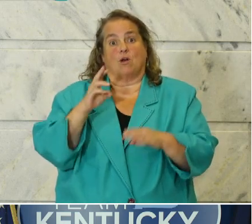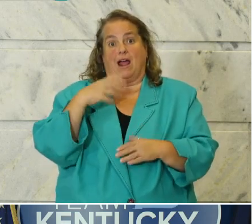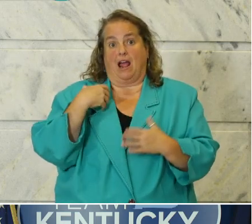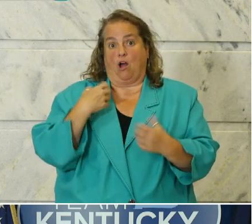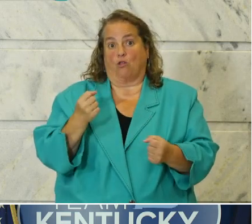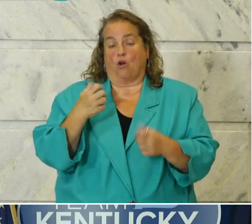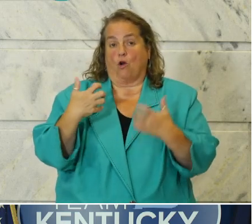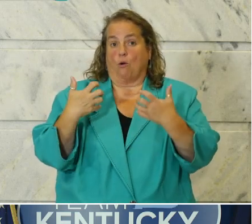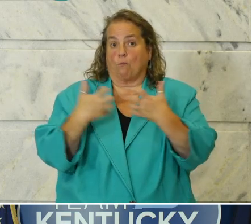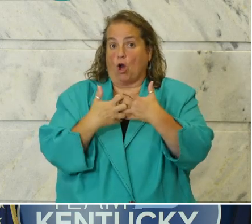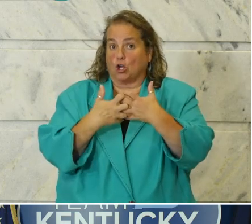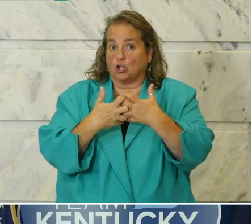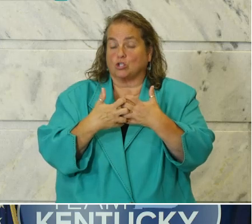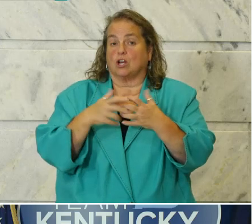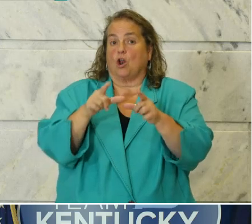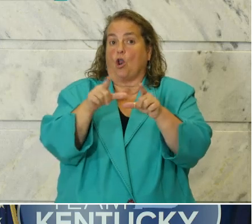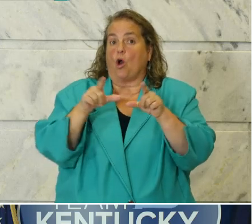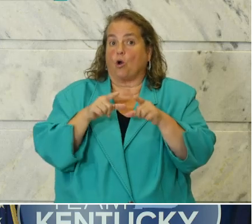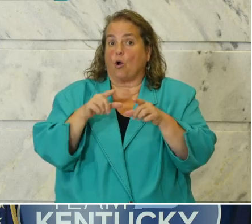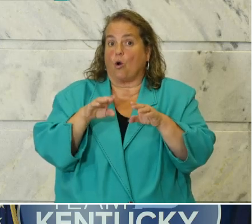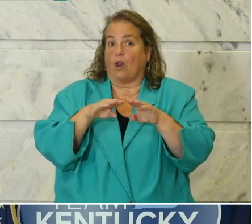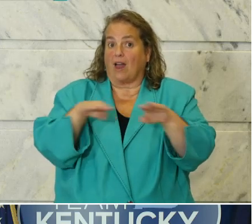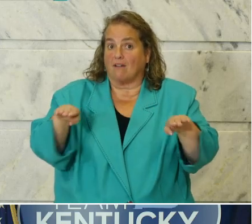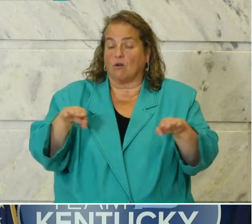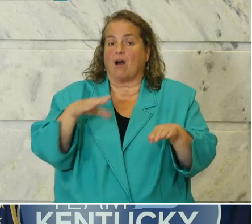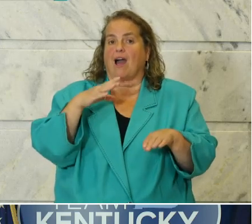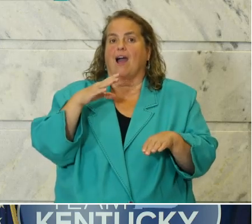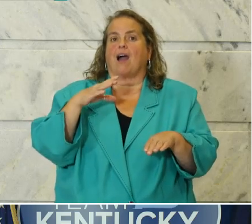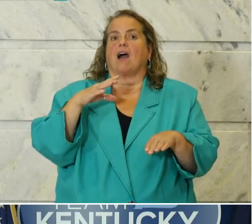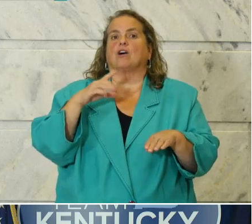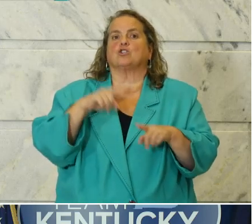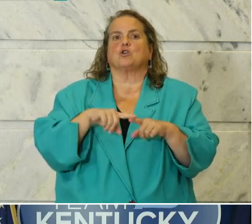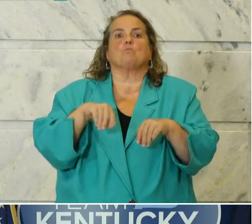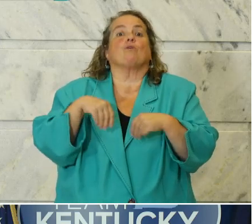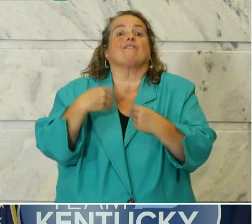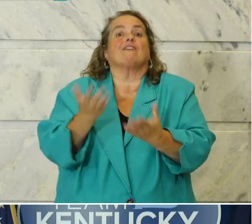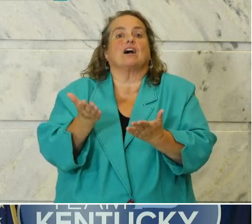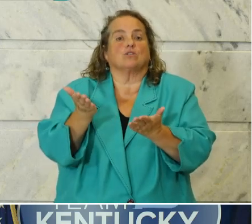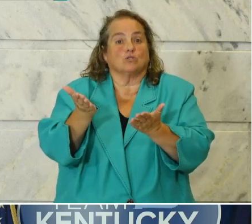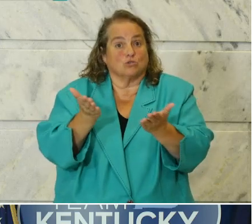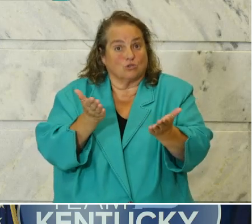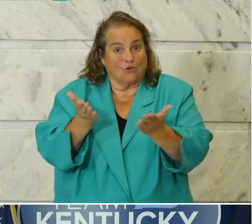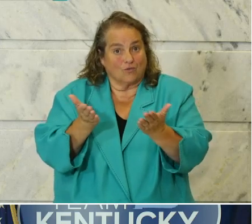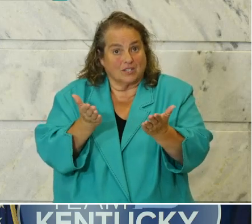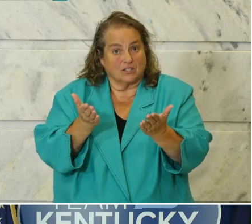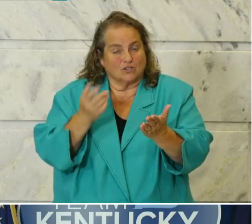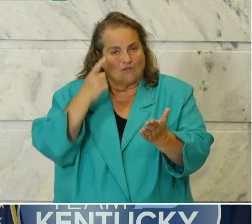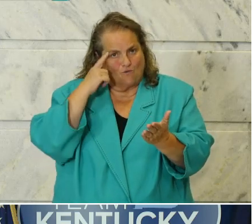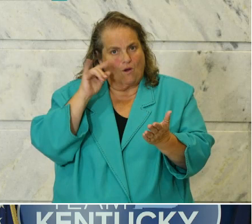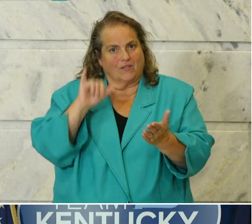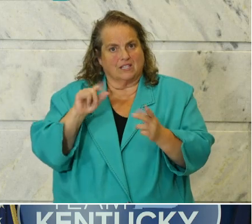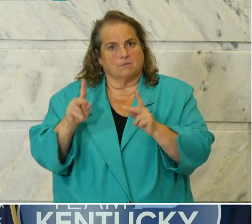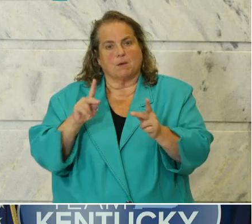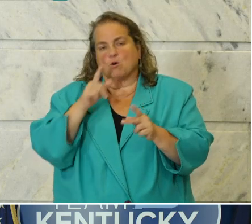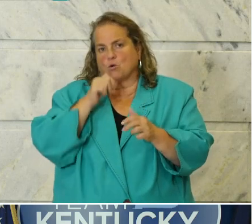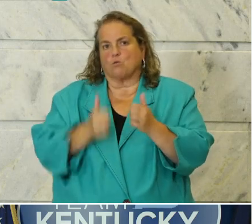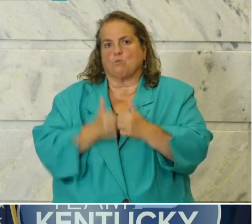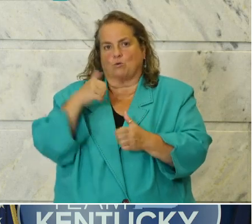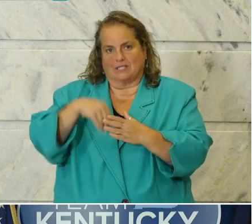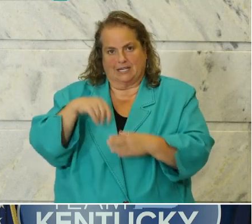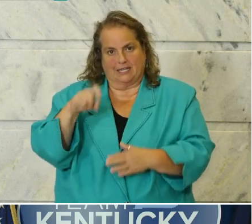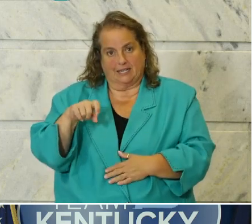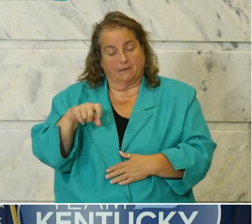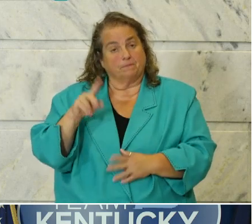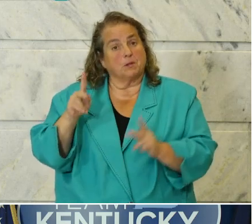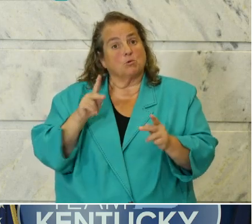local level, like our comprehensive care centers, to provide services for these folks who are most in need.